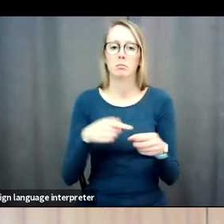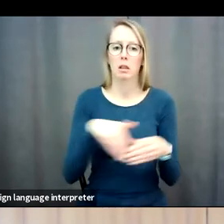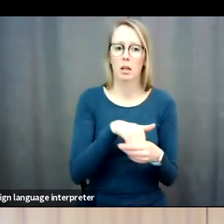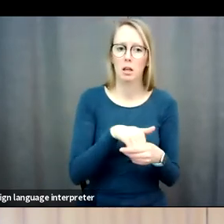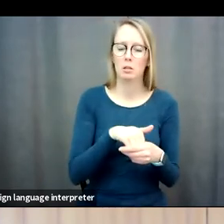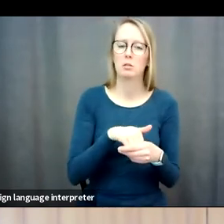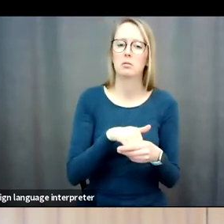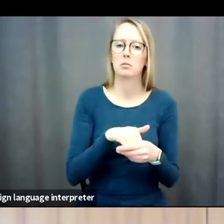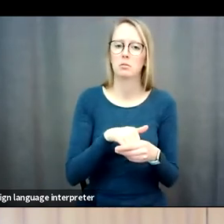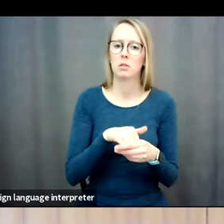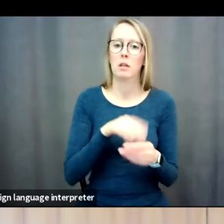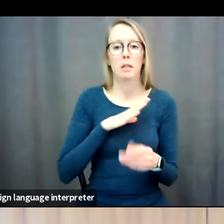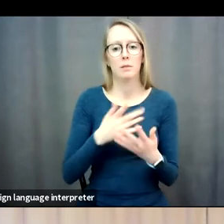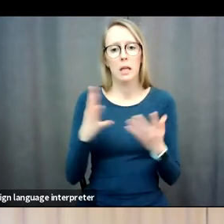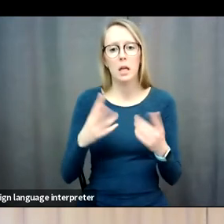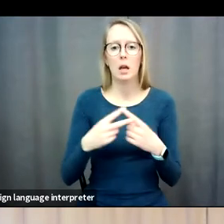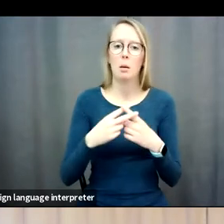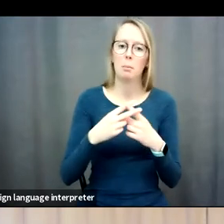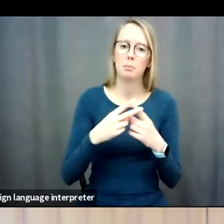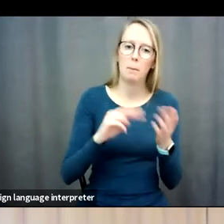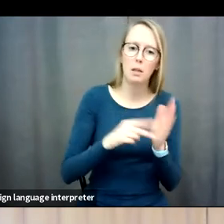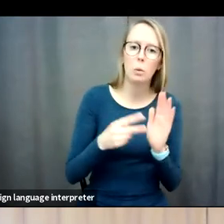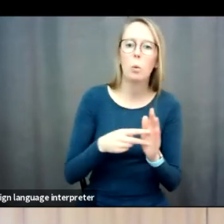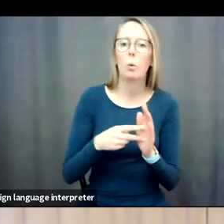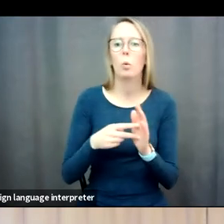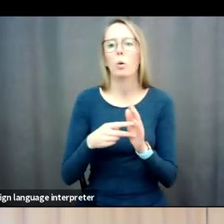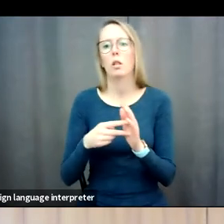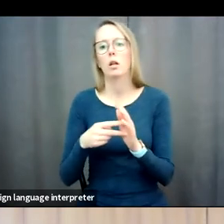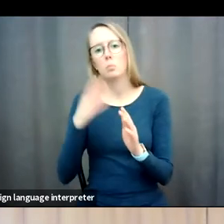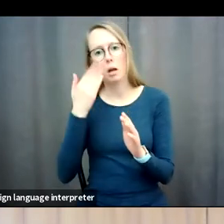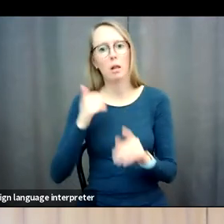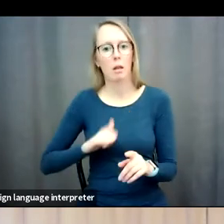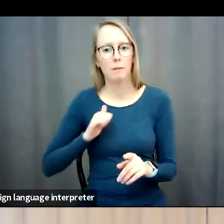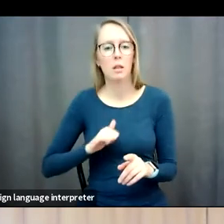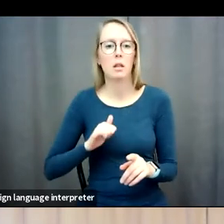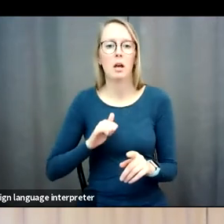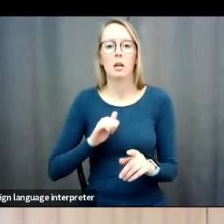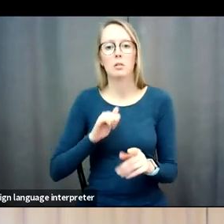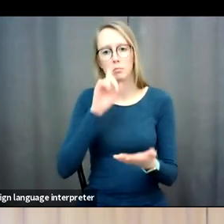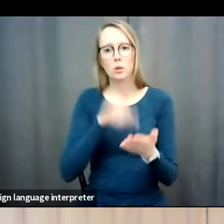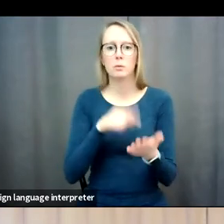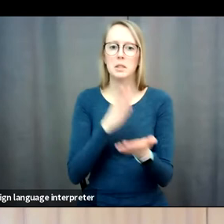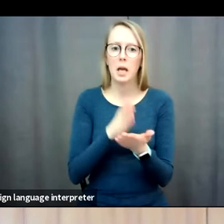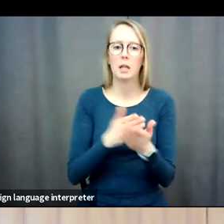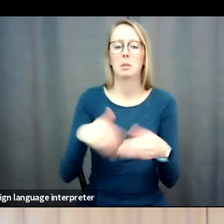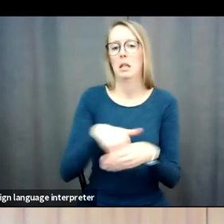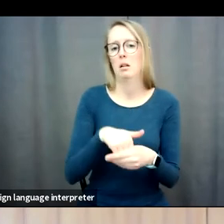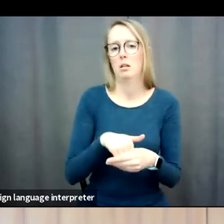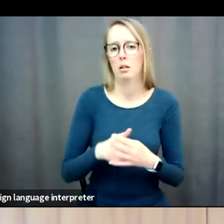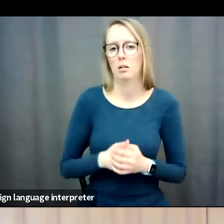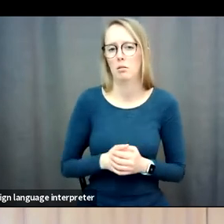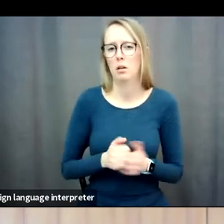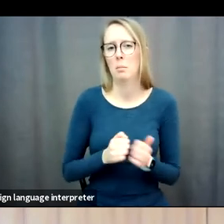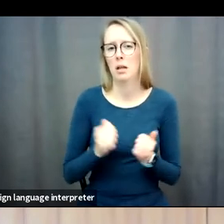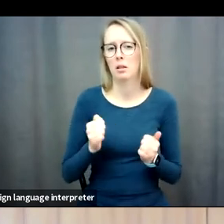There are a range of methods and practices that can be shared and applied to ensure participation today. But there is